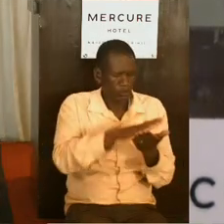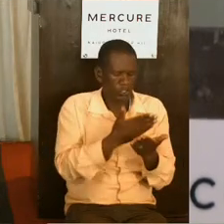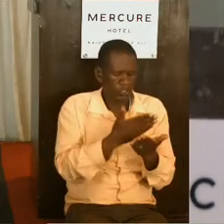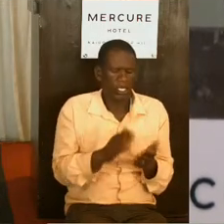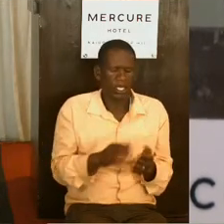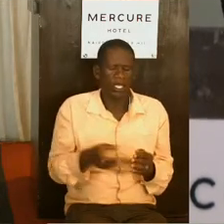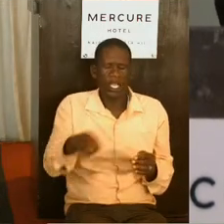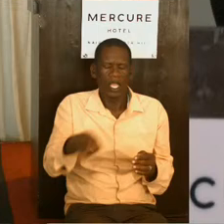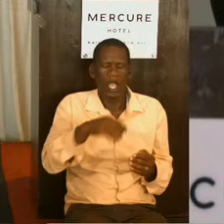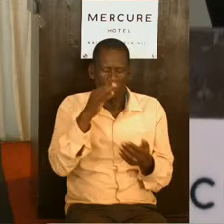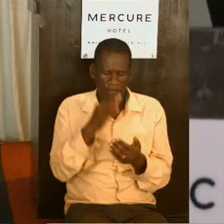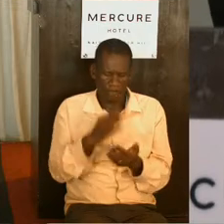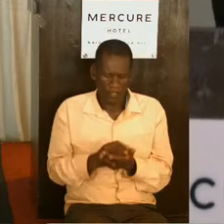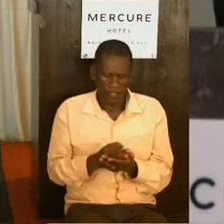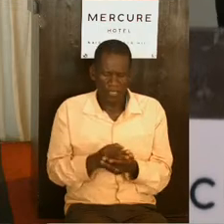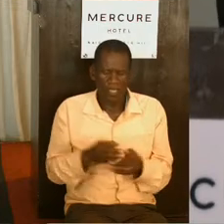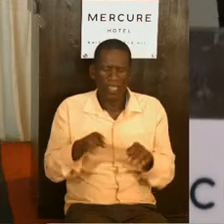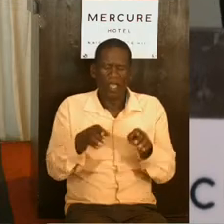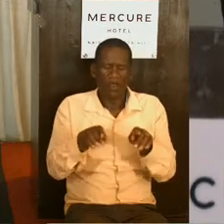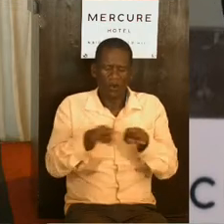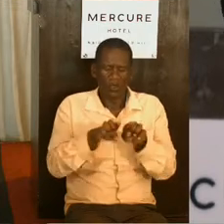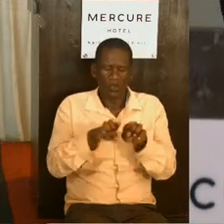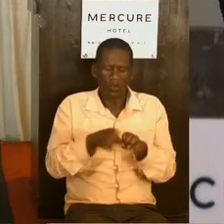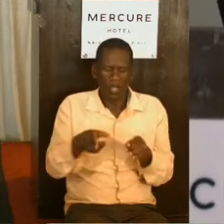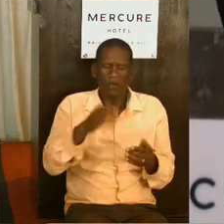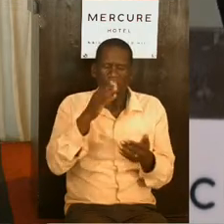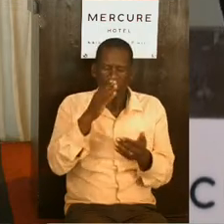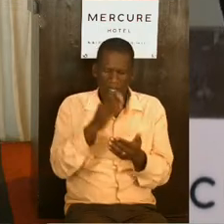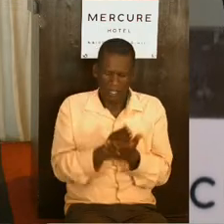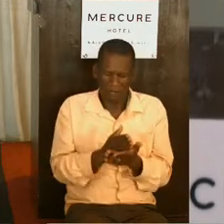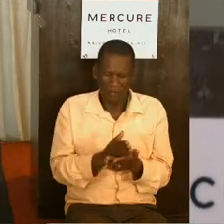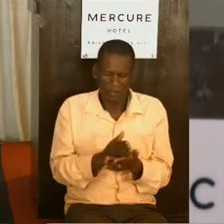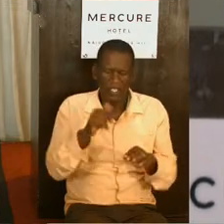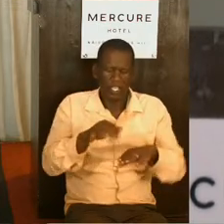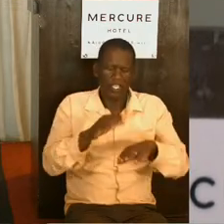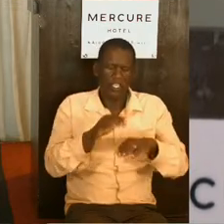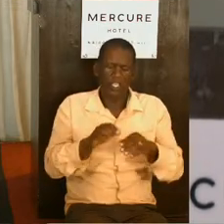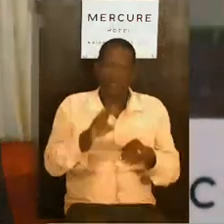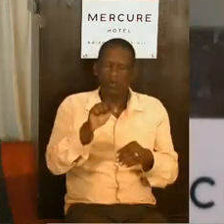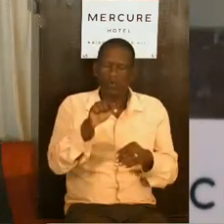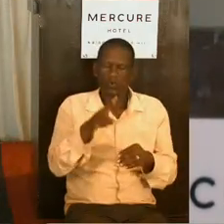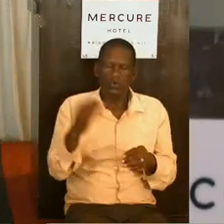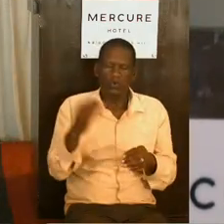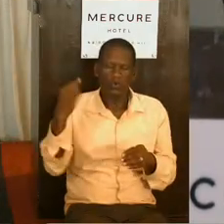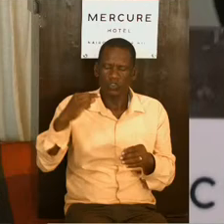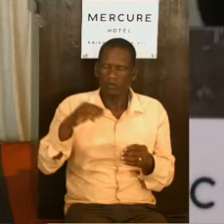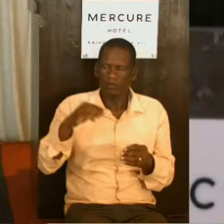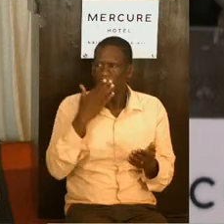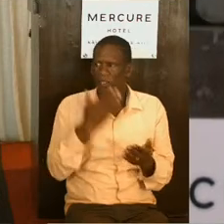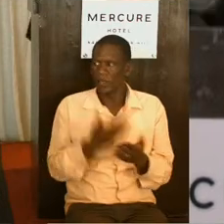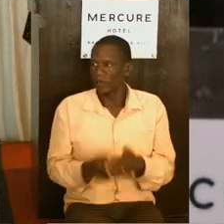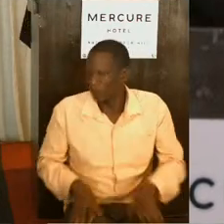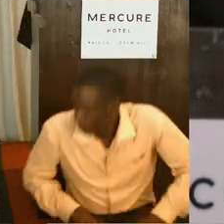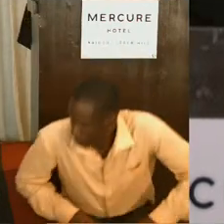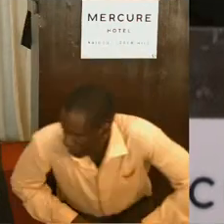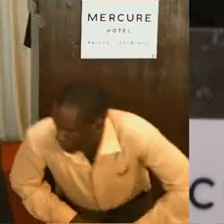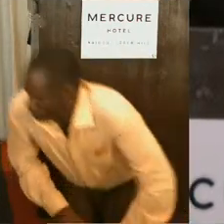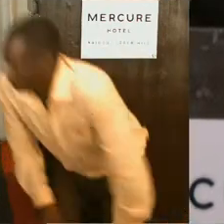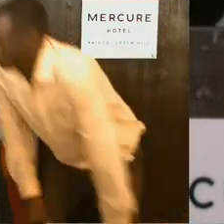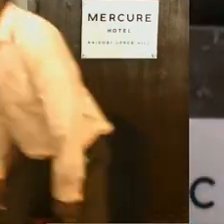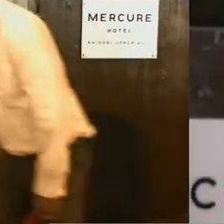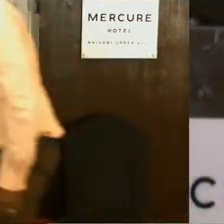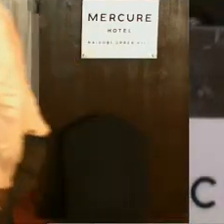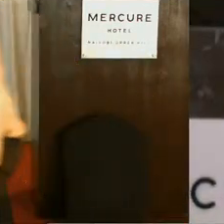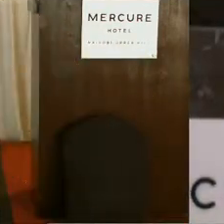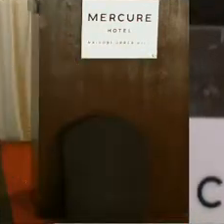our faith as well as our beliefs in the utu gospel thank you thank you